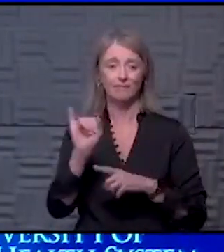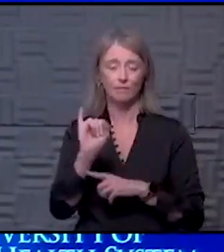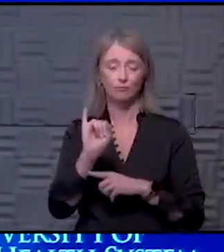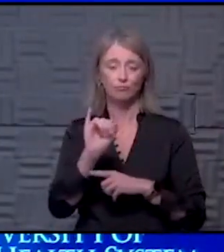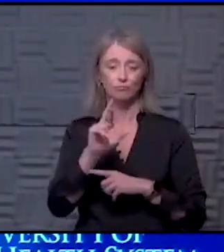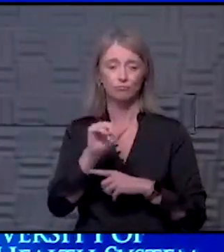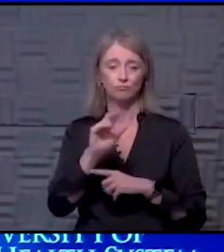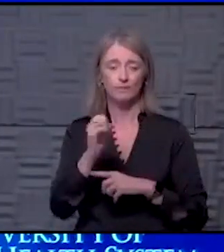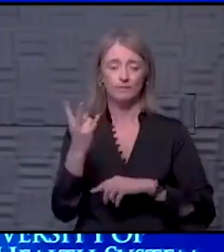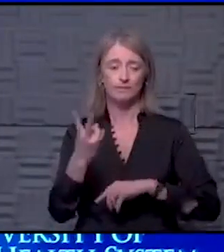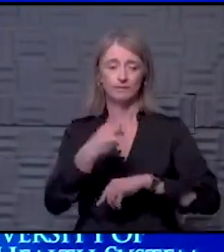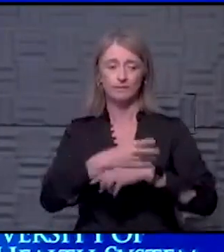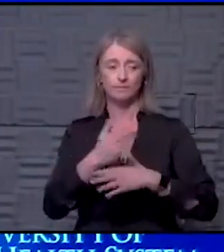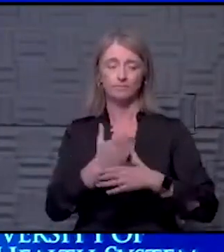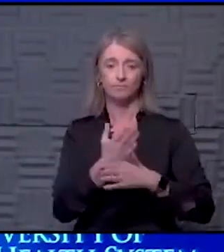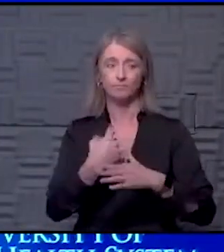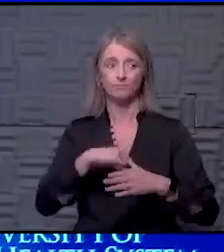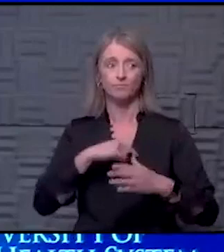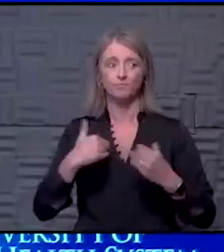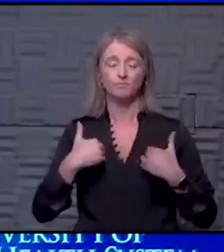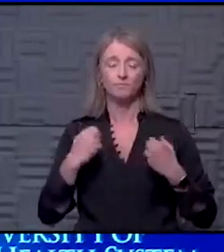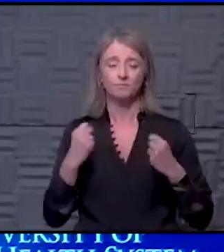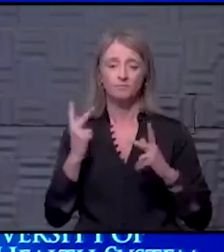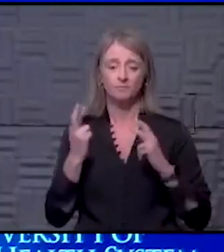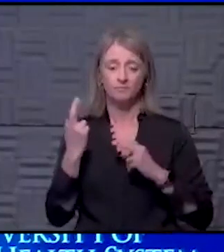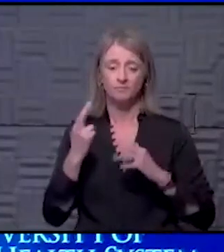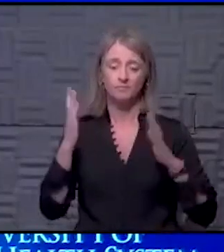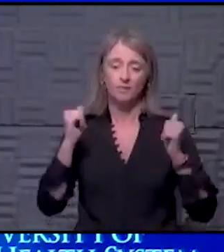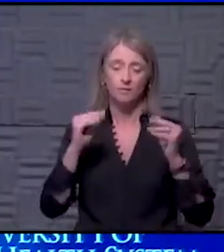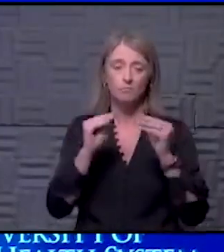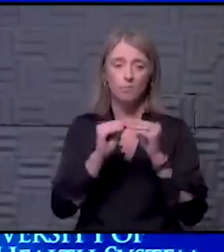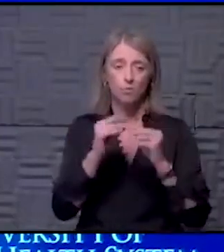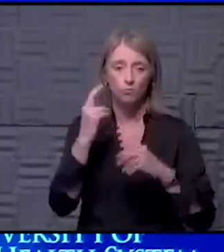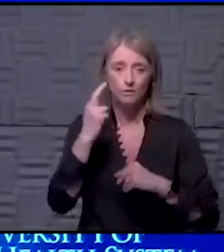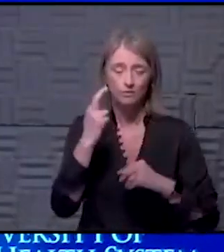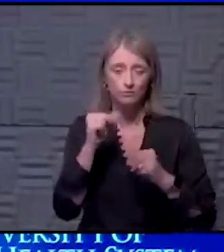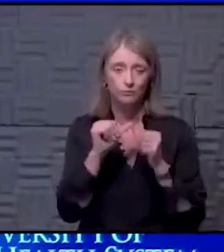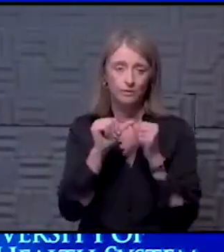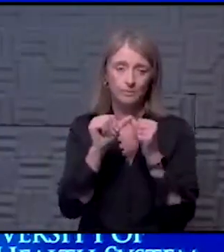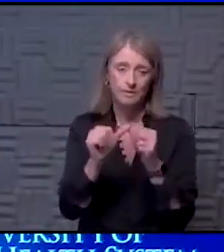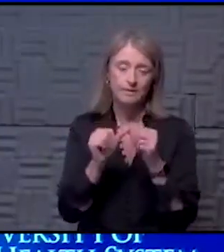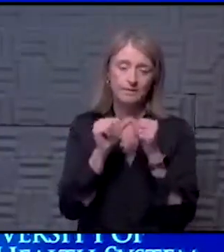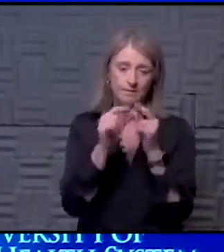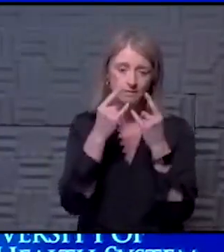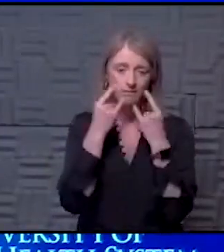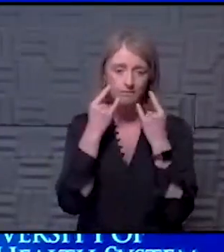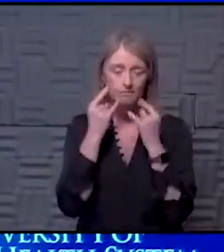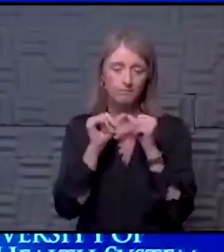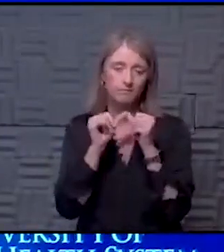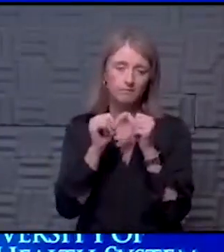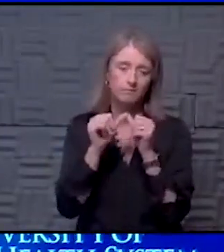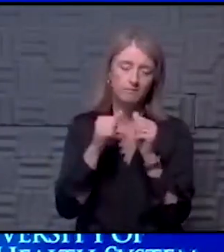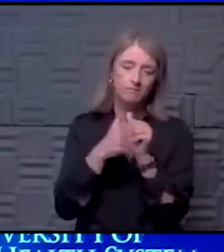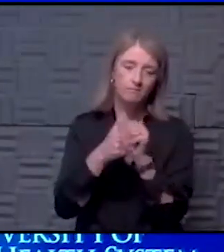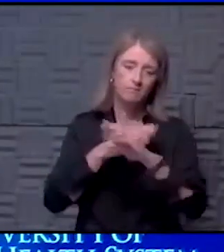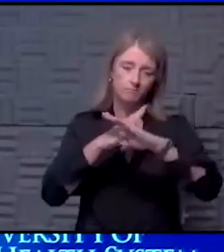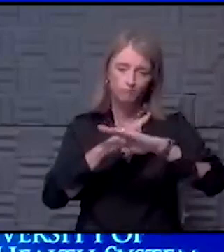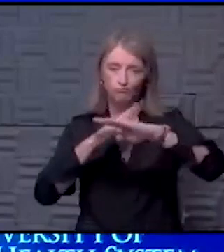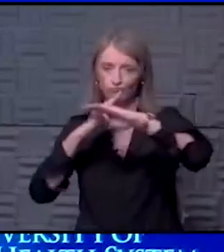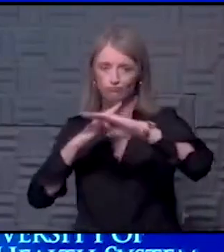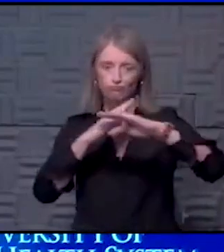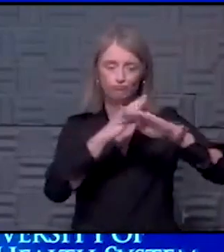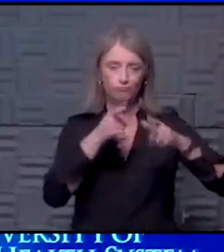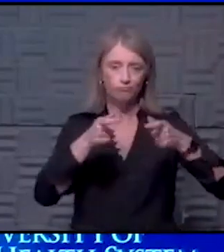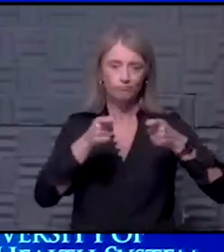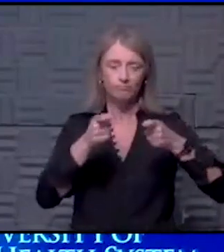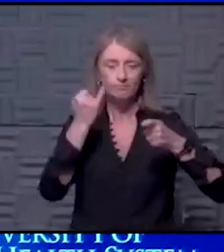average. While we have many reasons to be hopeful, we have many more reasons to remain vigilant with our pillars of infection, prevention, and control. In